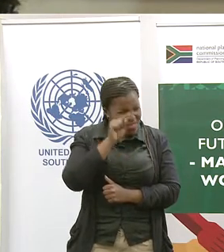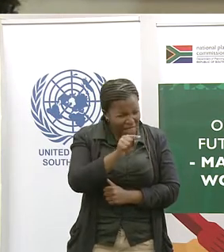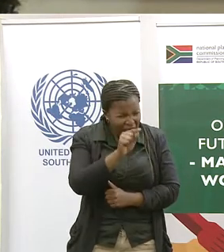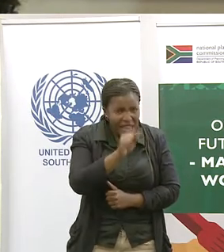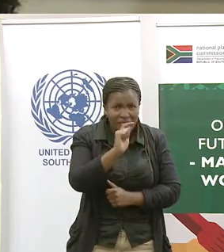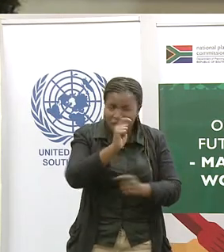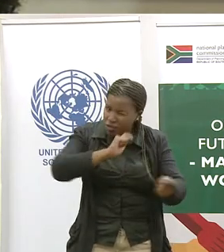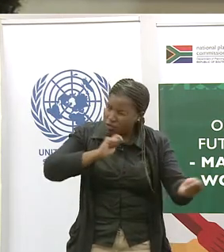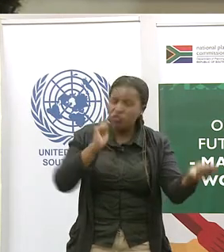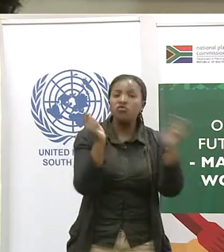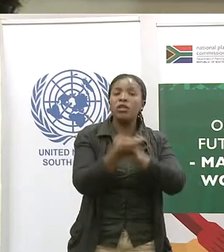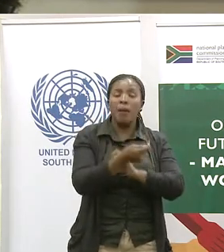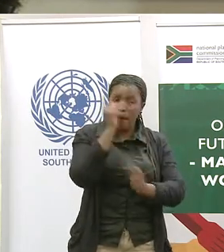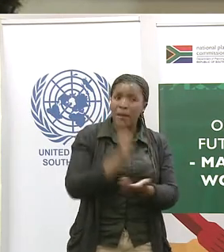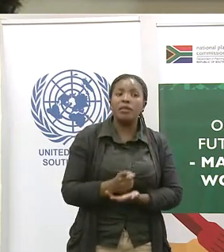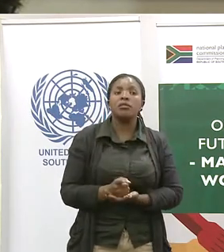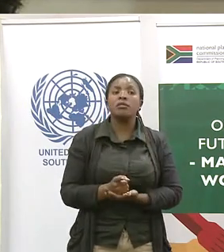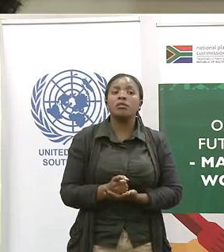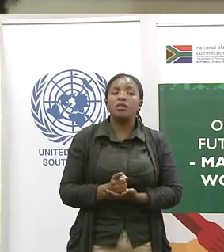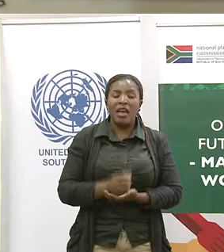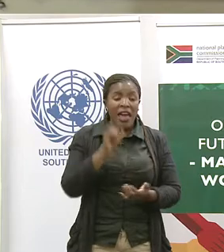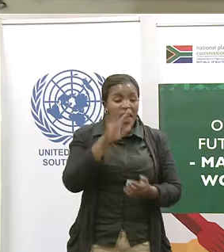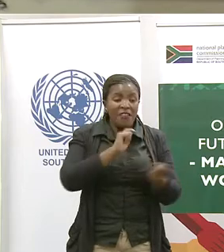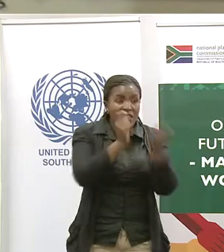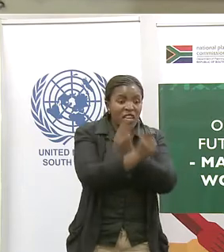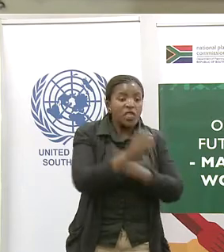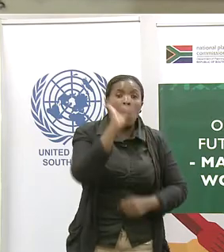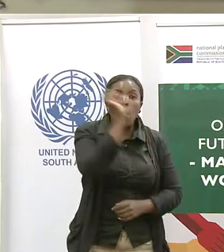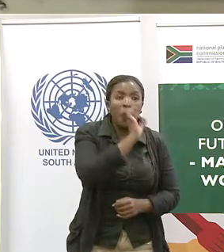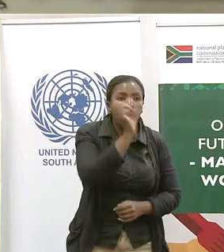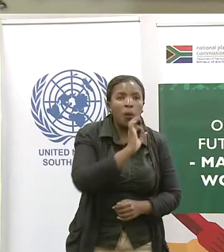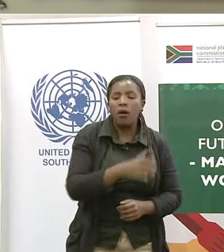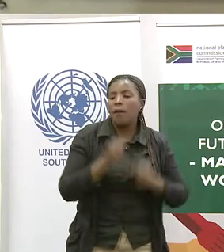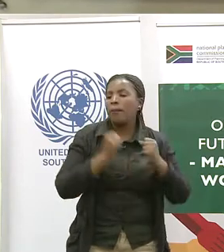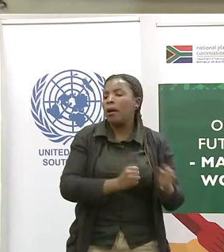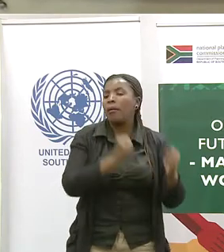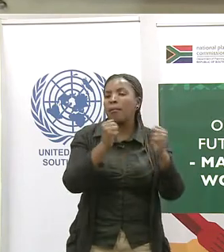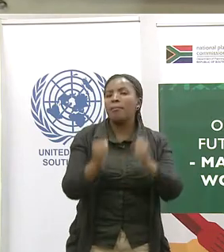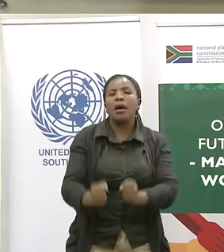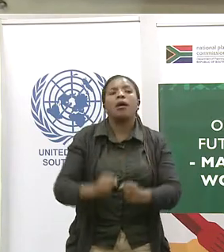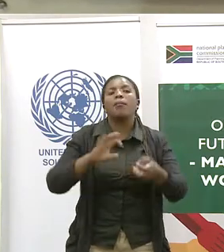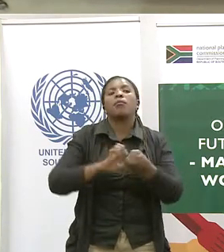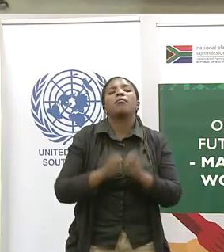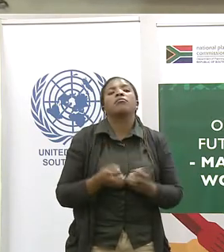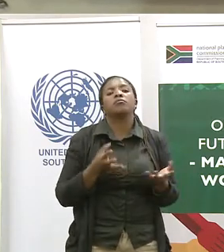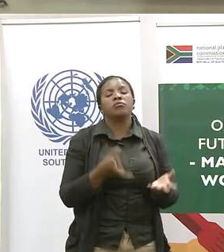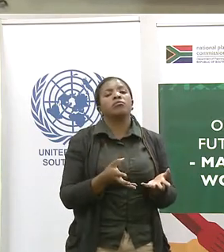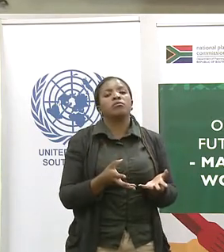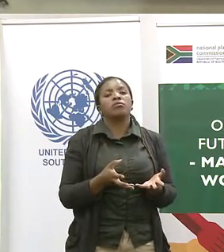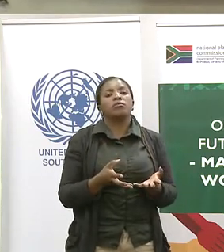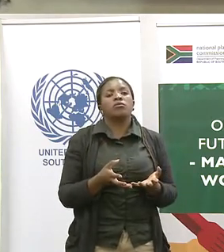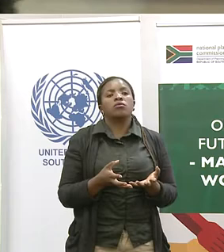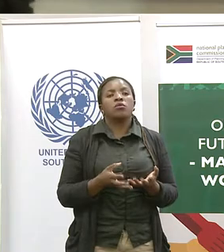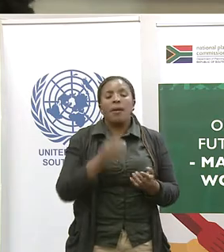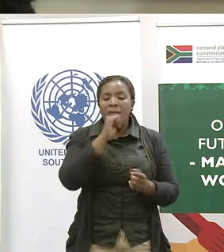anywhere. It's not a question of what the court holds and what the Constitution says. We've got to engage in a social revolution to change